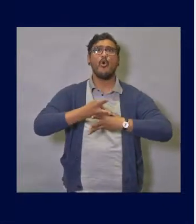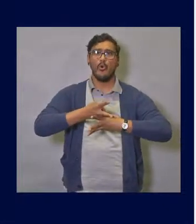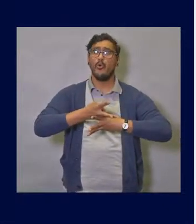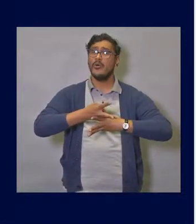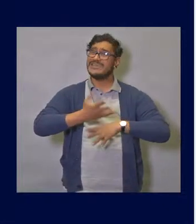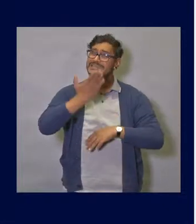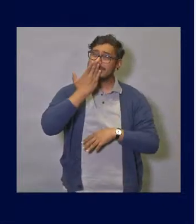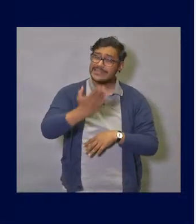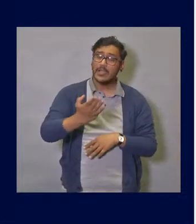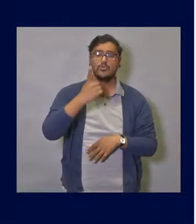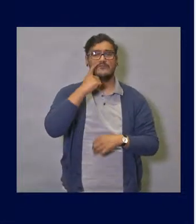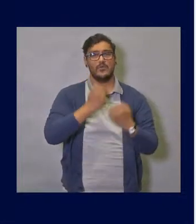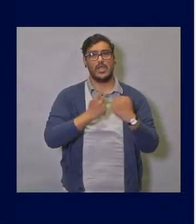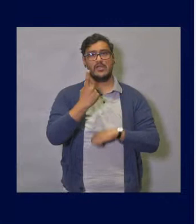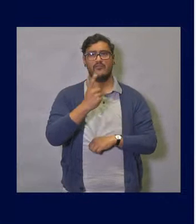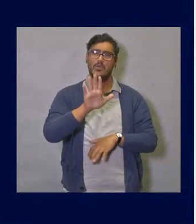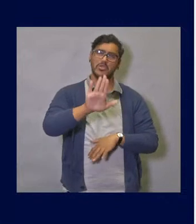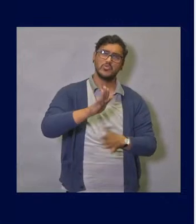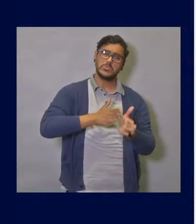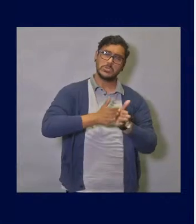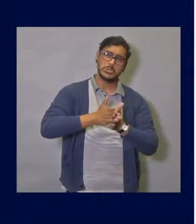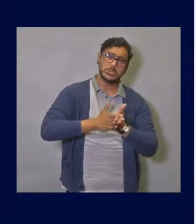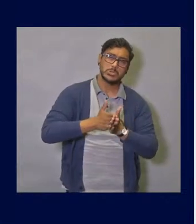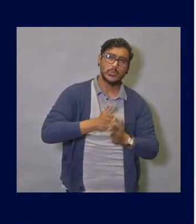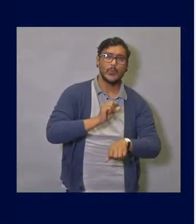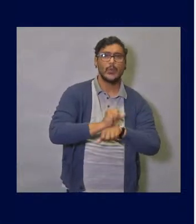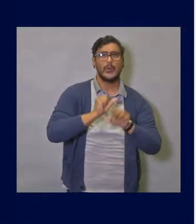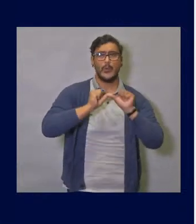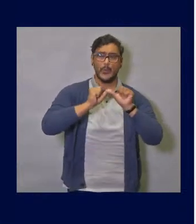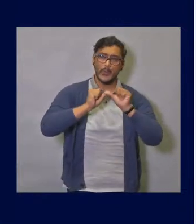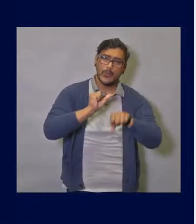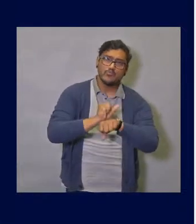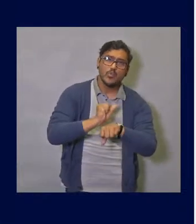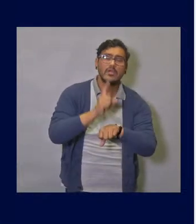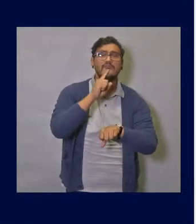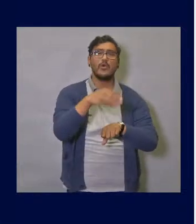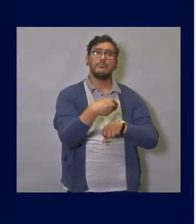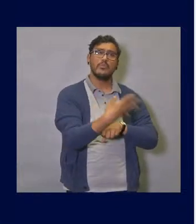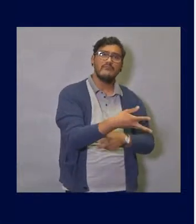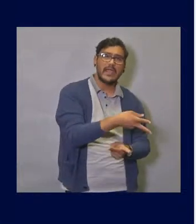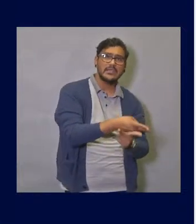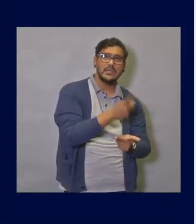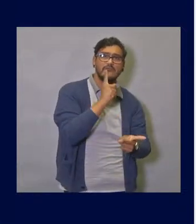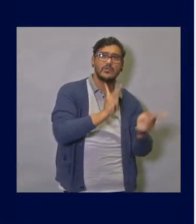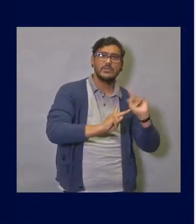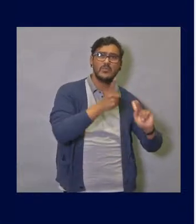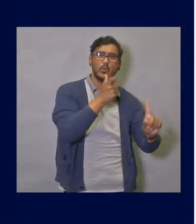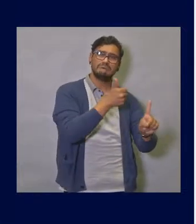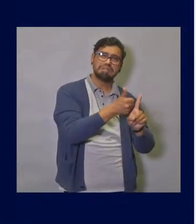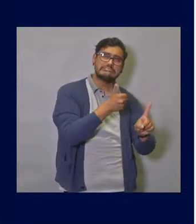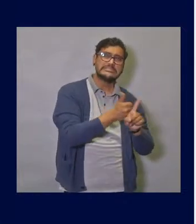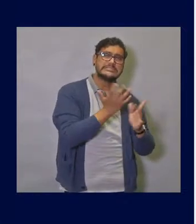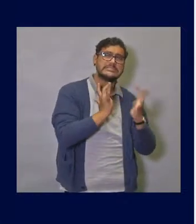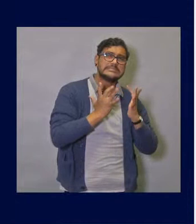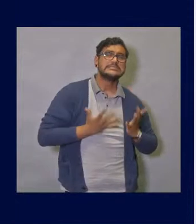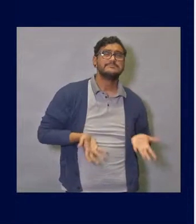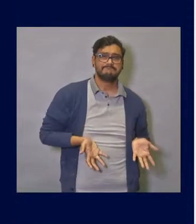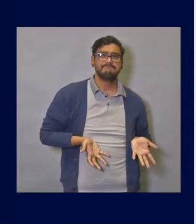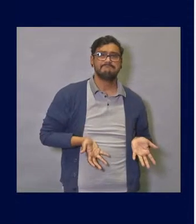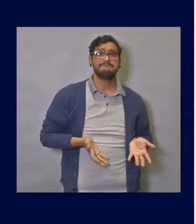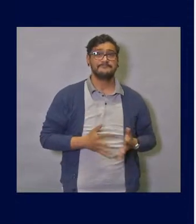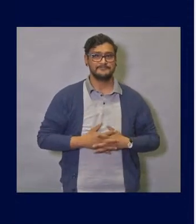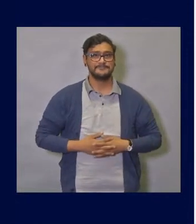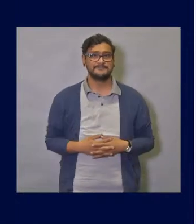you for everything you've done and continue to do to provide care to those most in need all of the time. Next